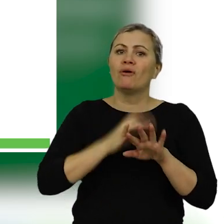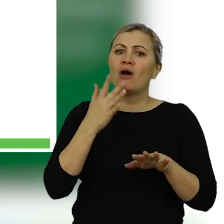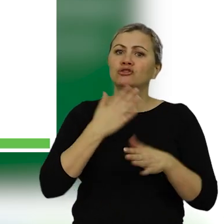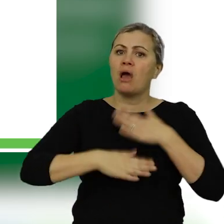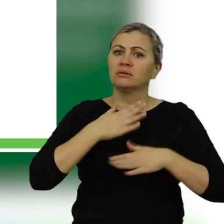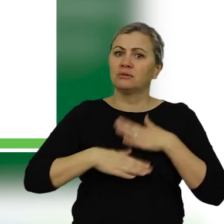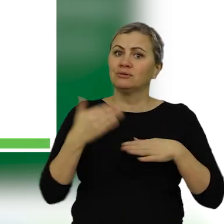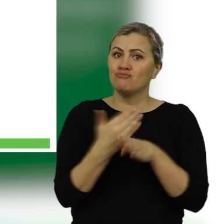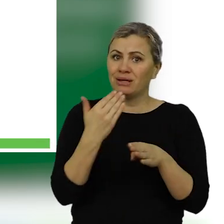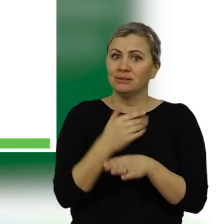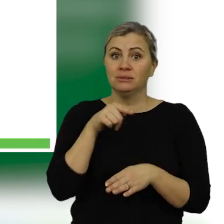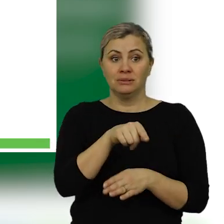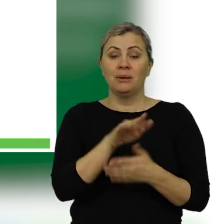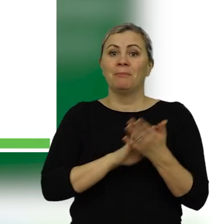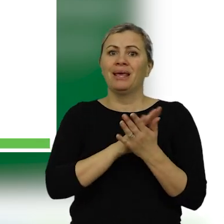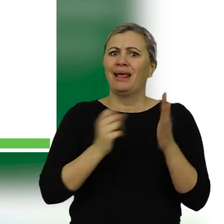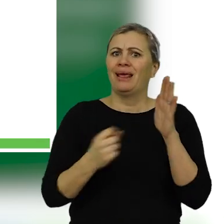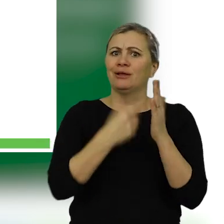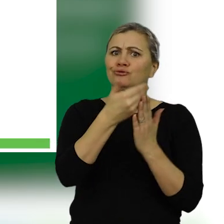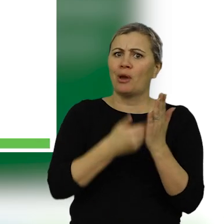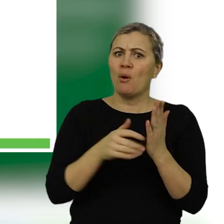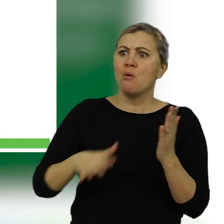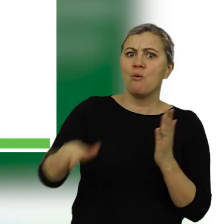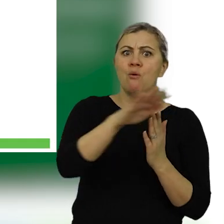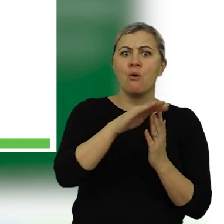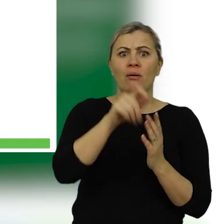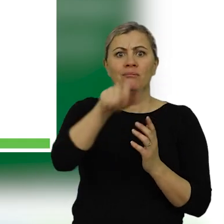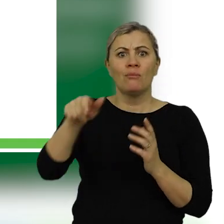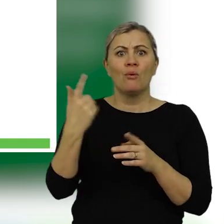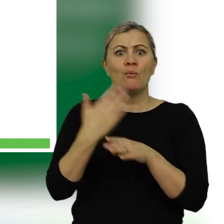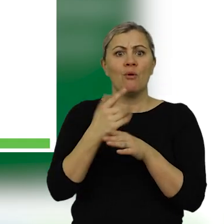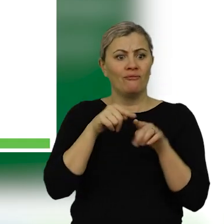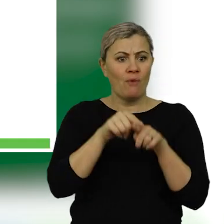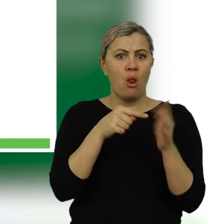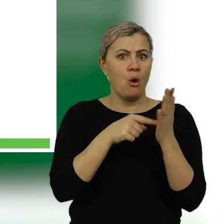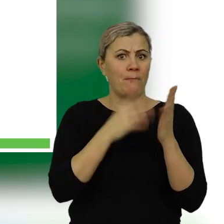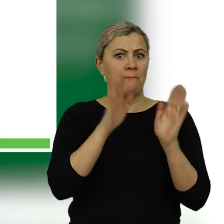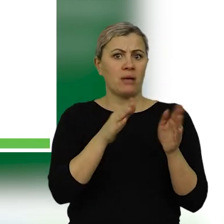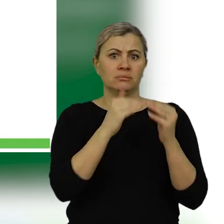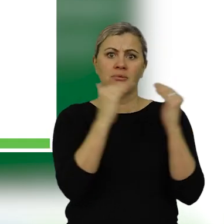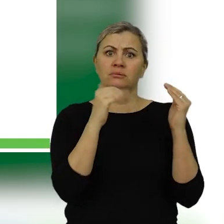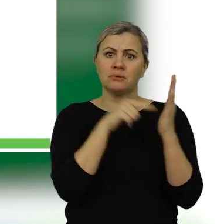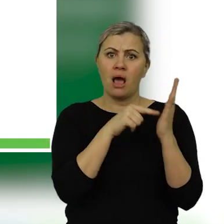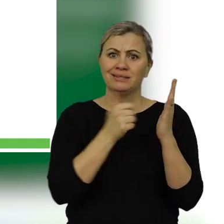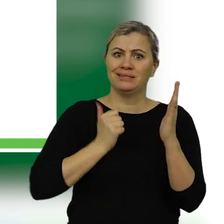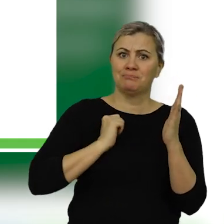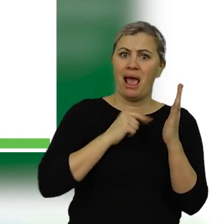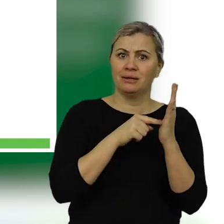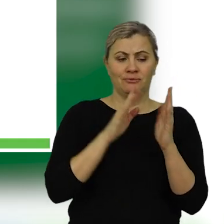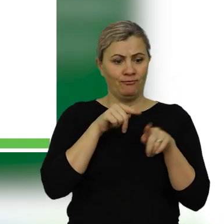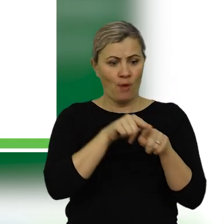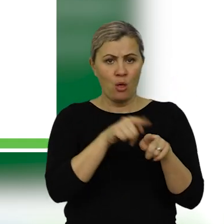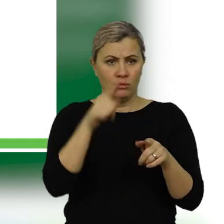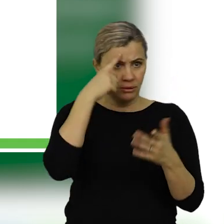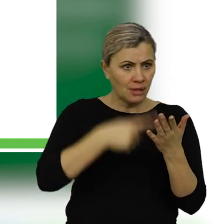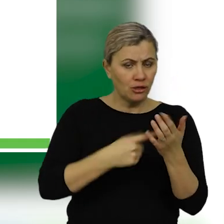practice. The code is a key document for all registrants as it sets out the standards expected of you and should guide your judgments and